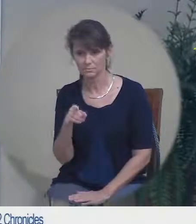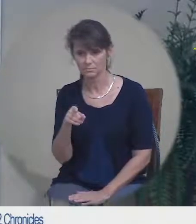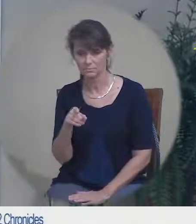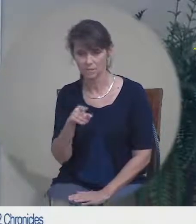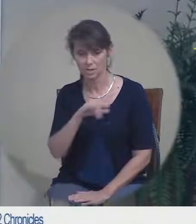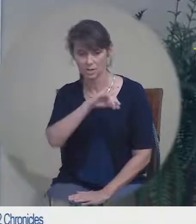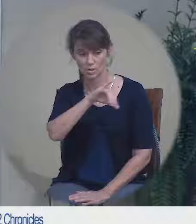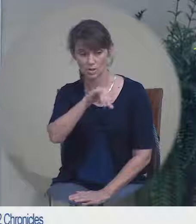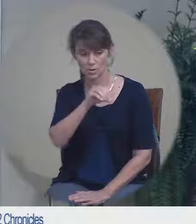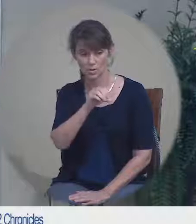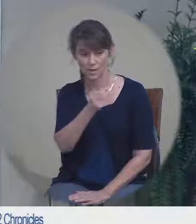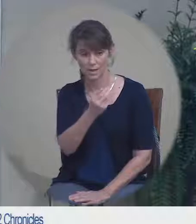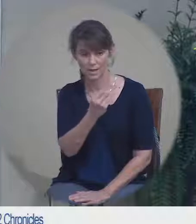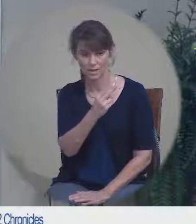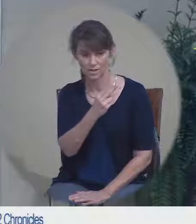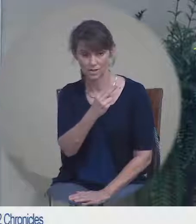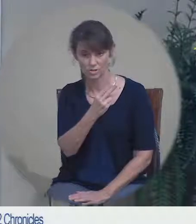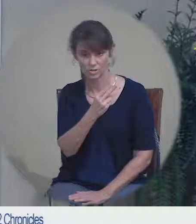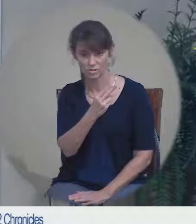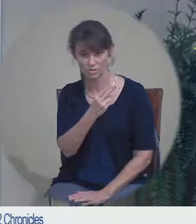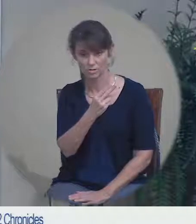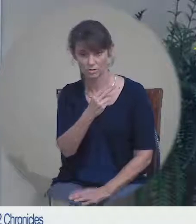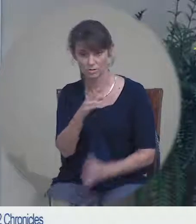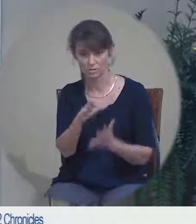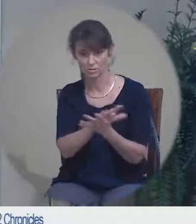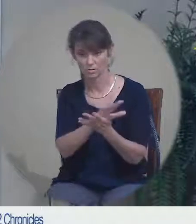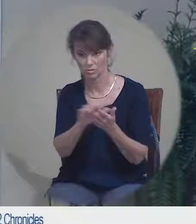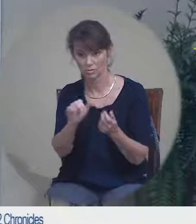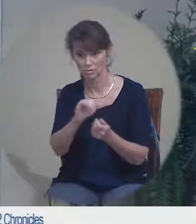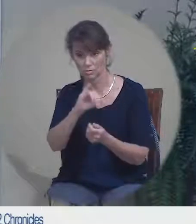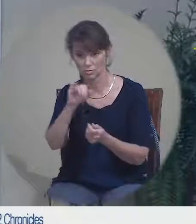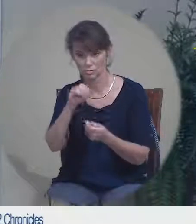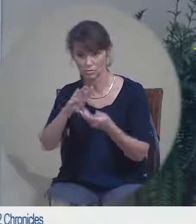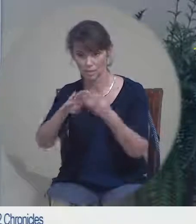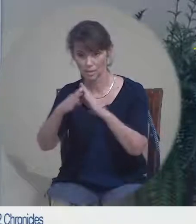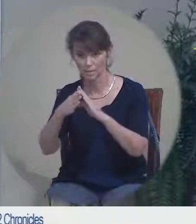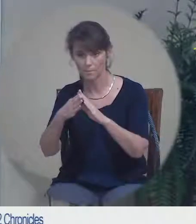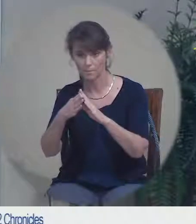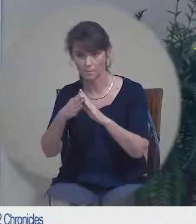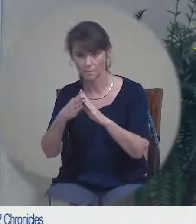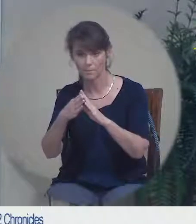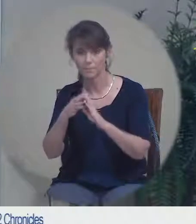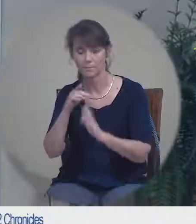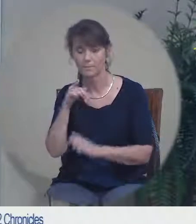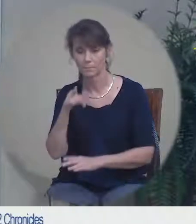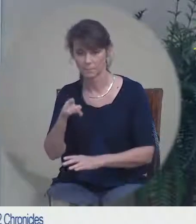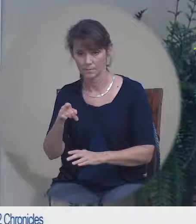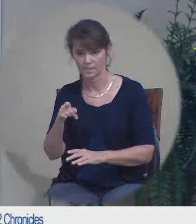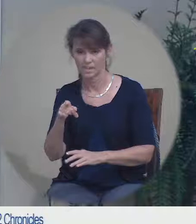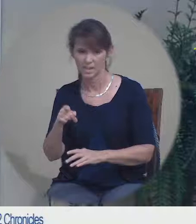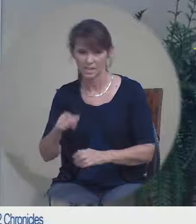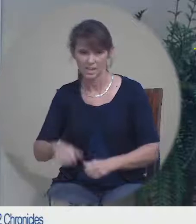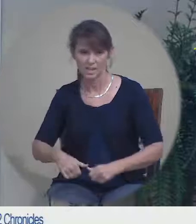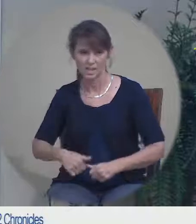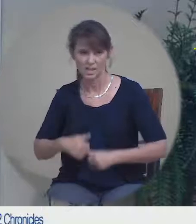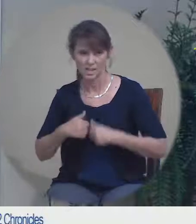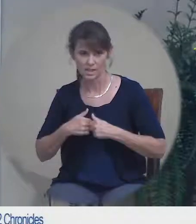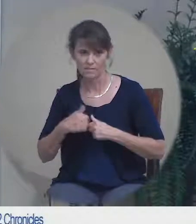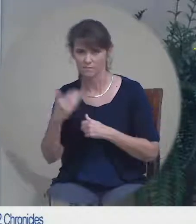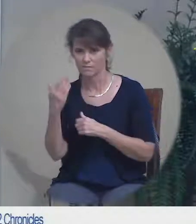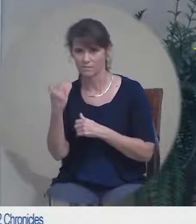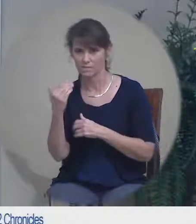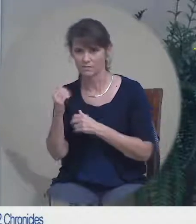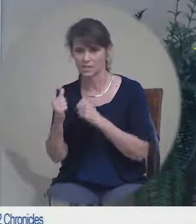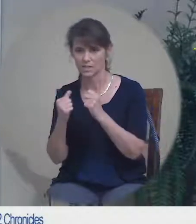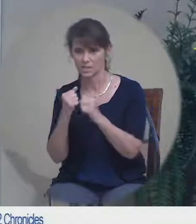sacked Jerusalem, Amaziah was released, and he lived 15 years beyond the life of Joash.